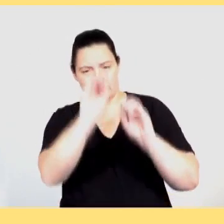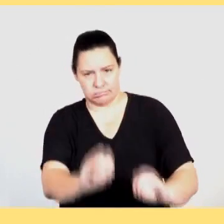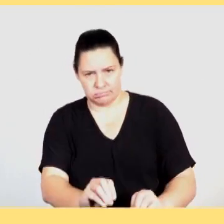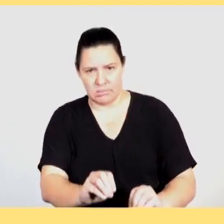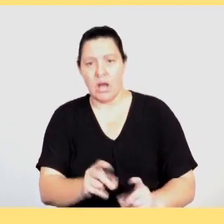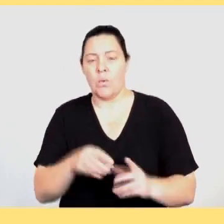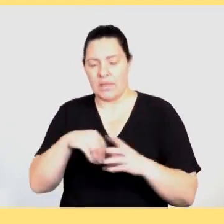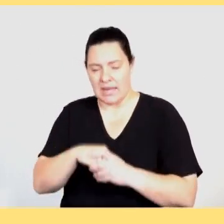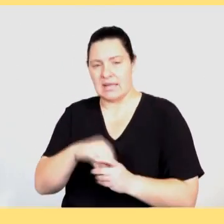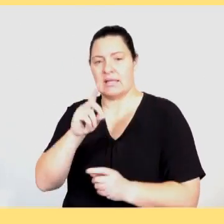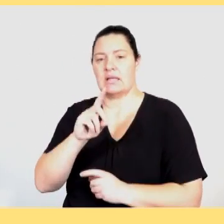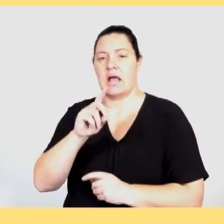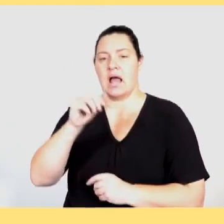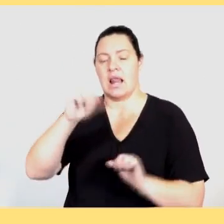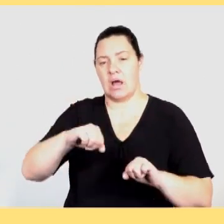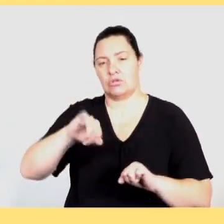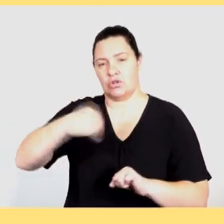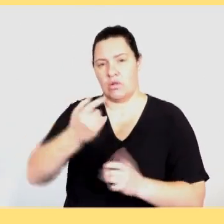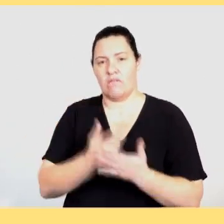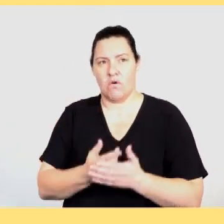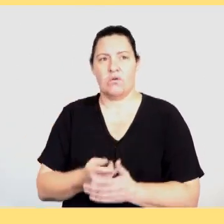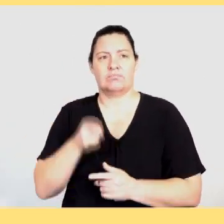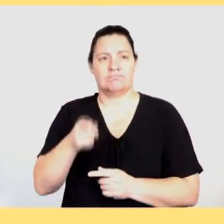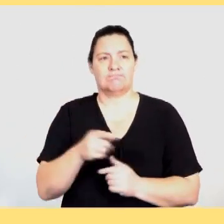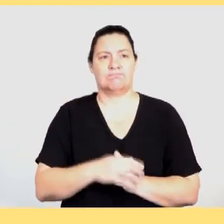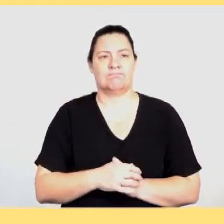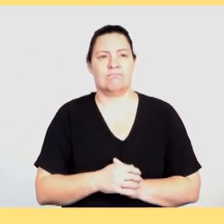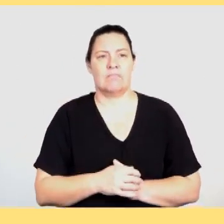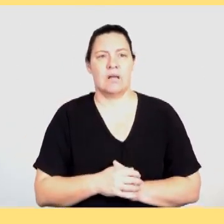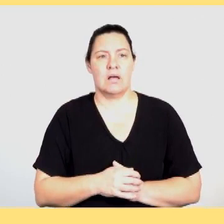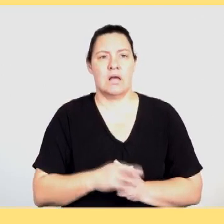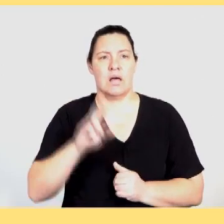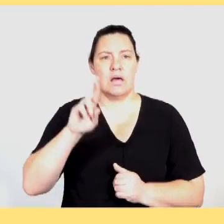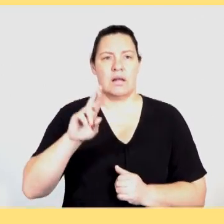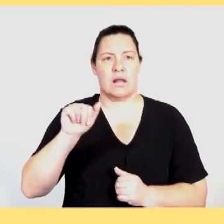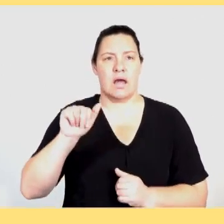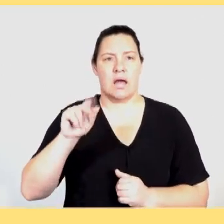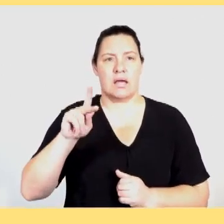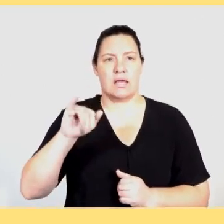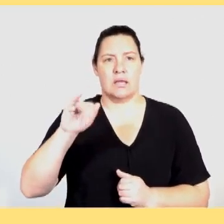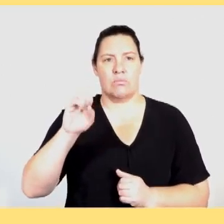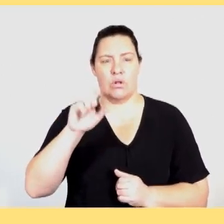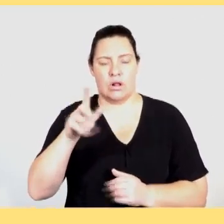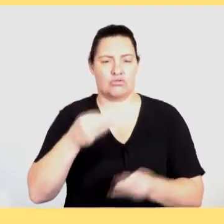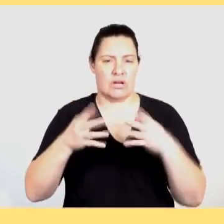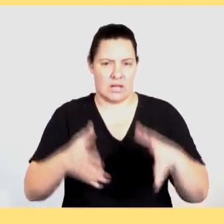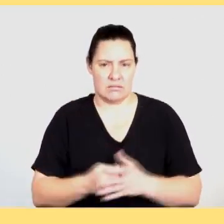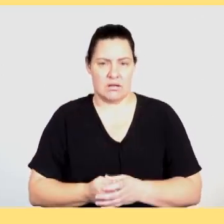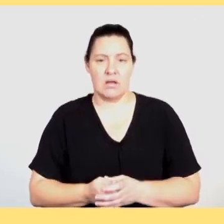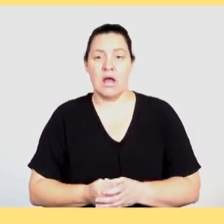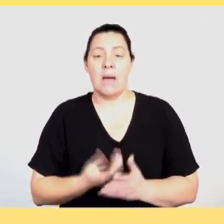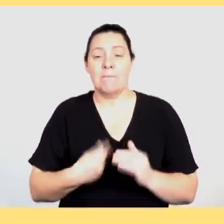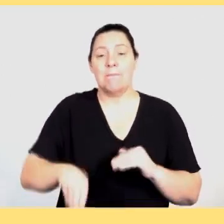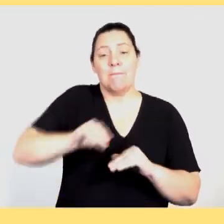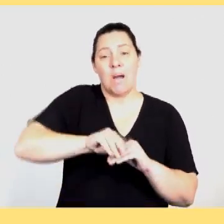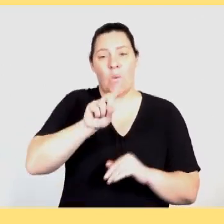below into the debtors' allowances journal of Rakibu Traders. Goods are sold at